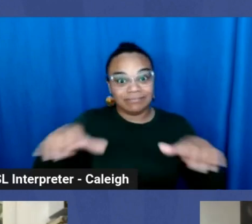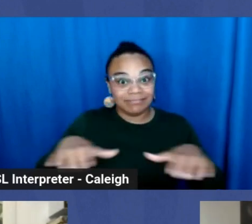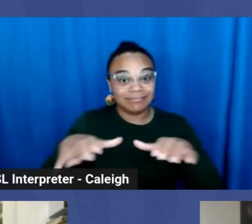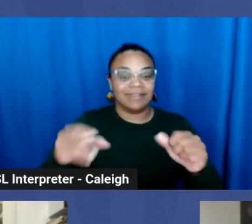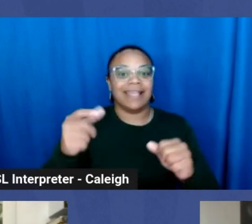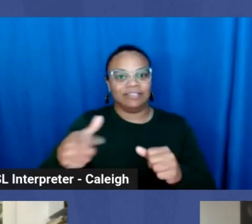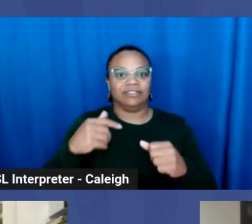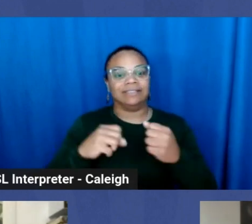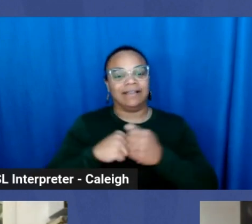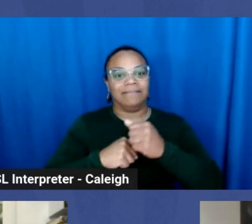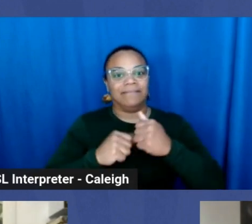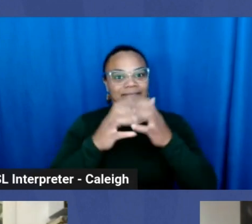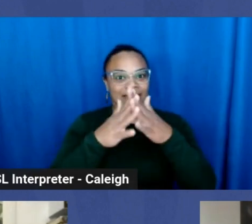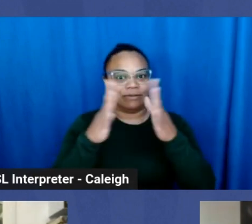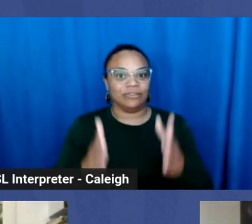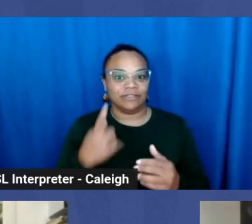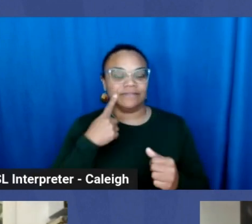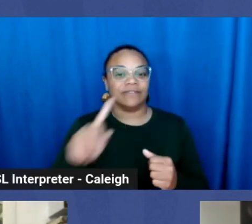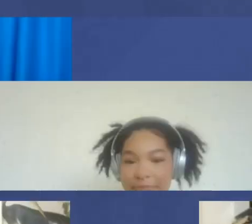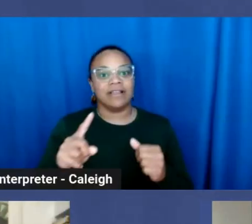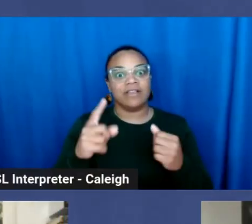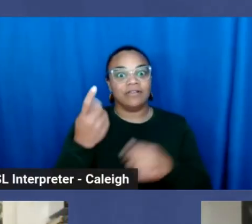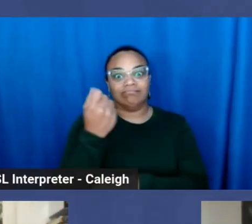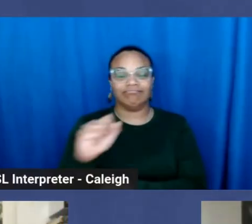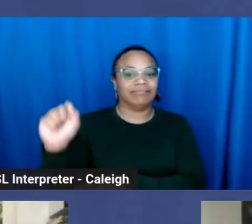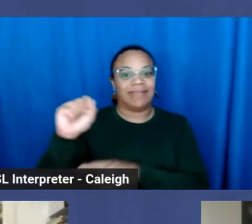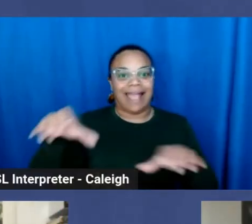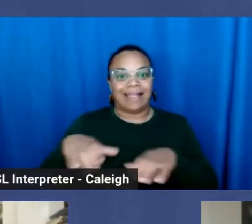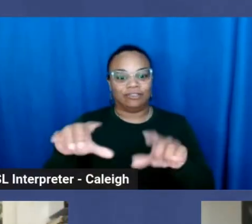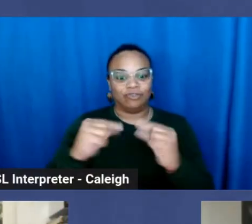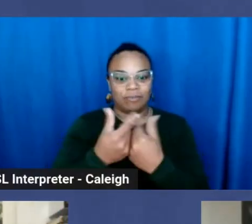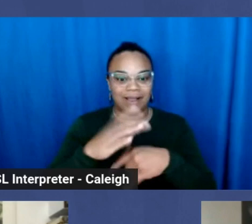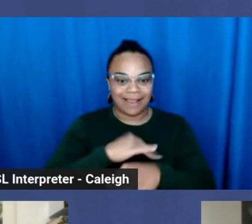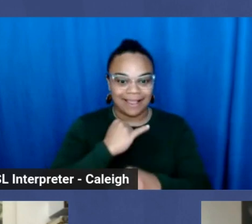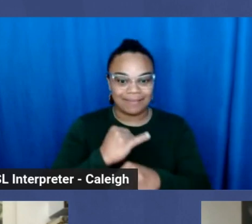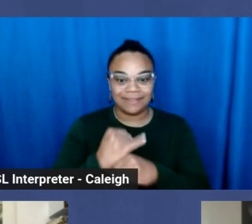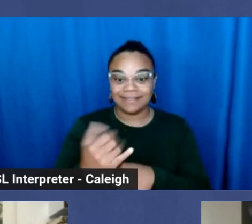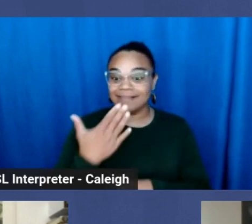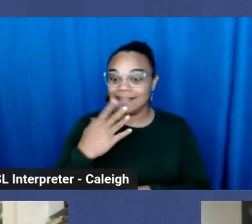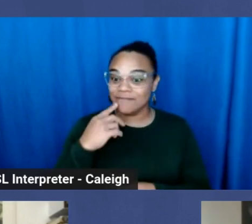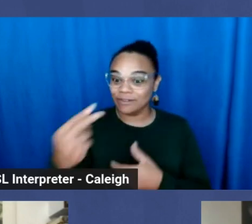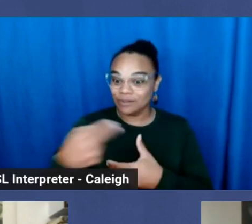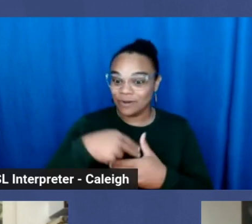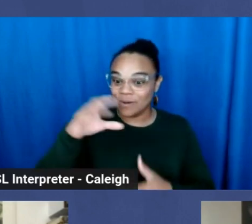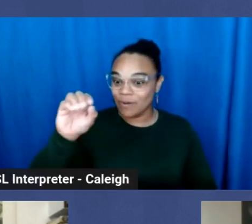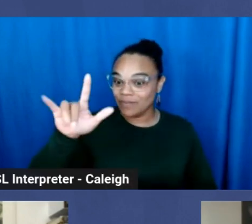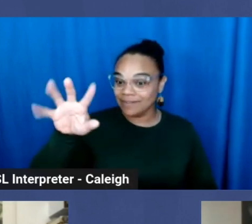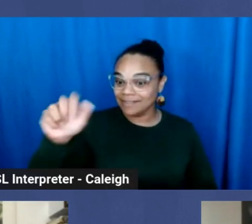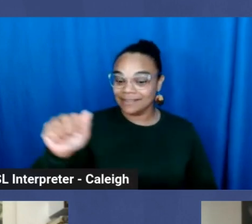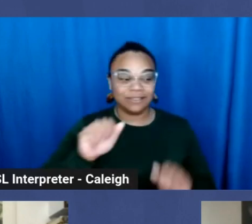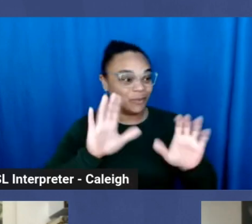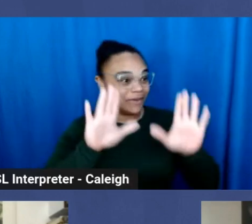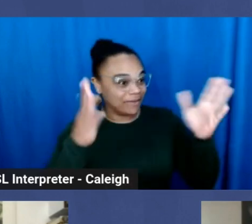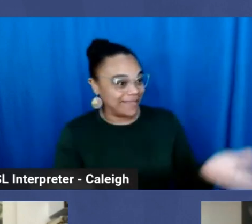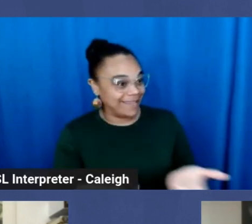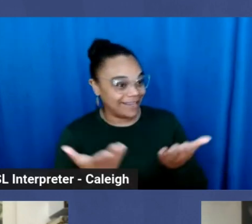a radical action group on campus. We're thrilled to have you. Thanks for joining us, Olivia. It's wonderful to be here.